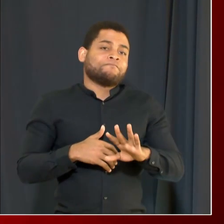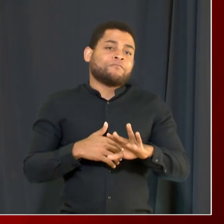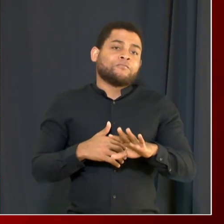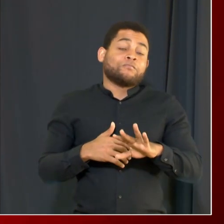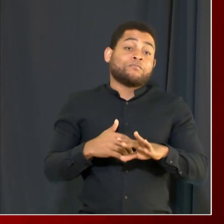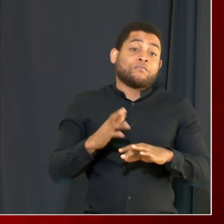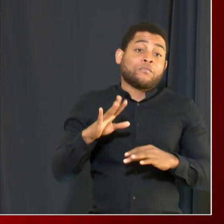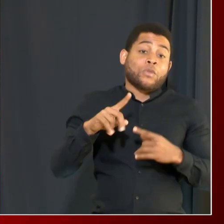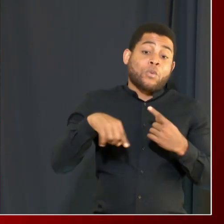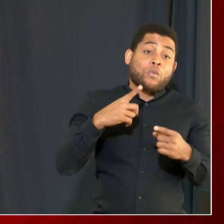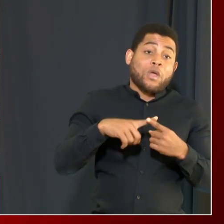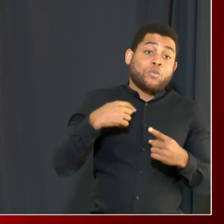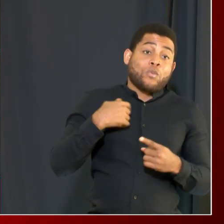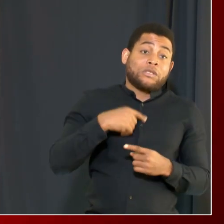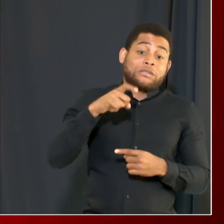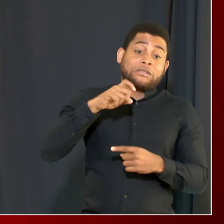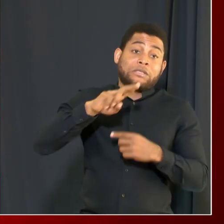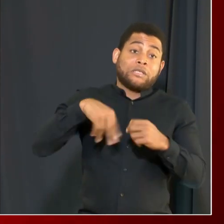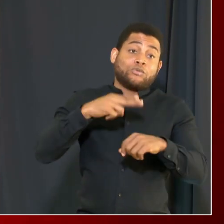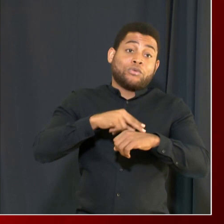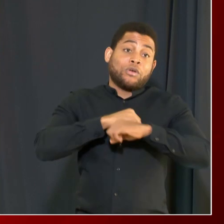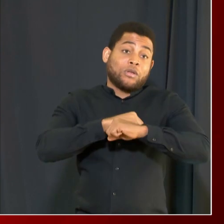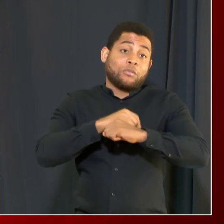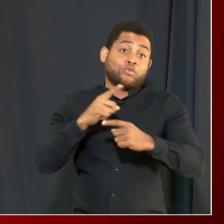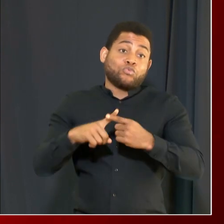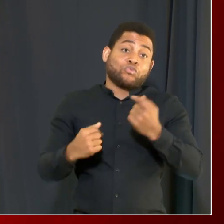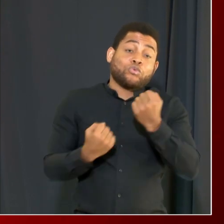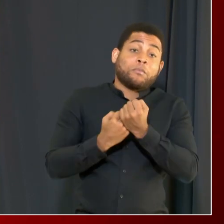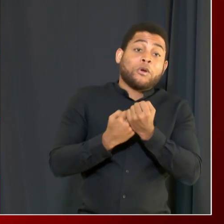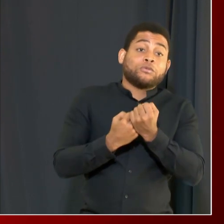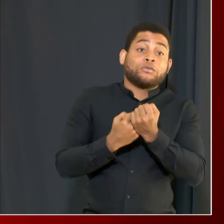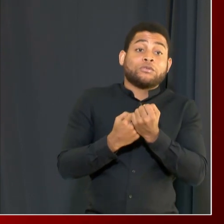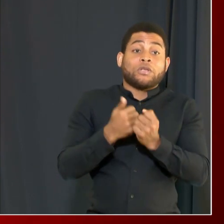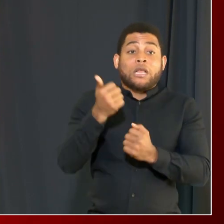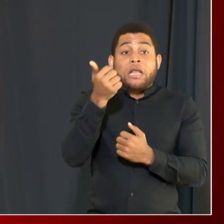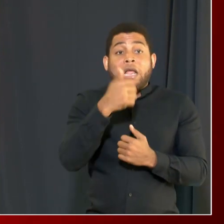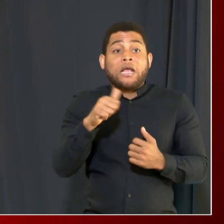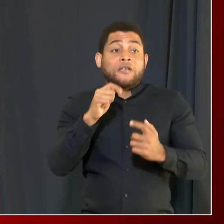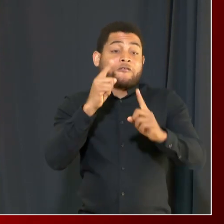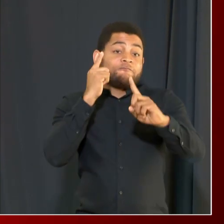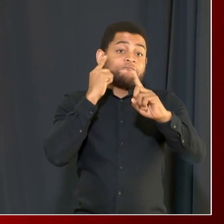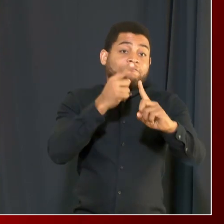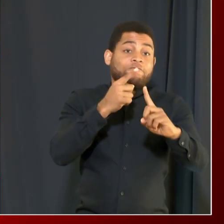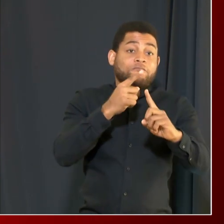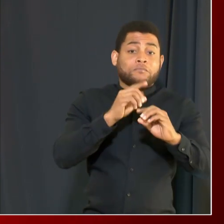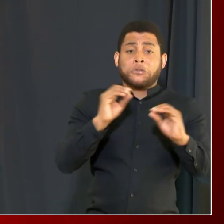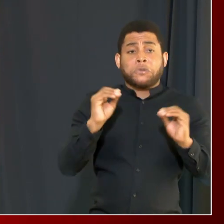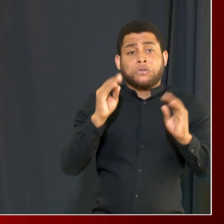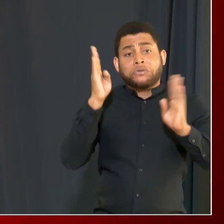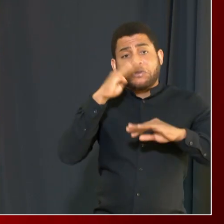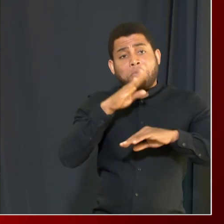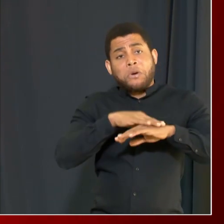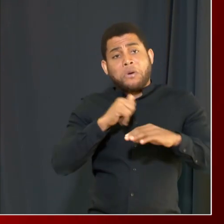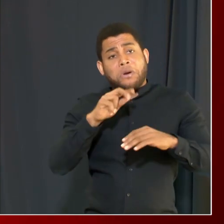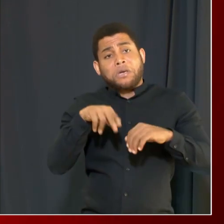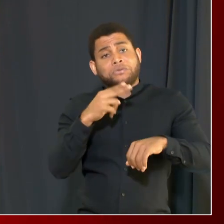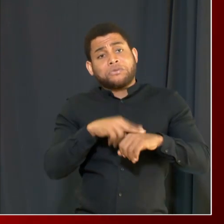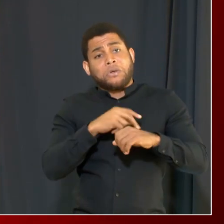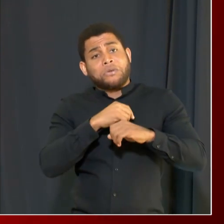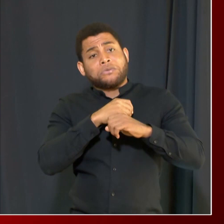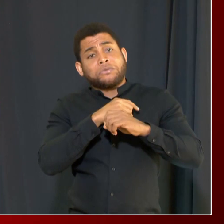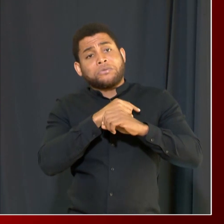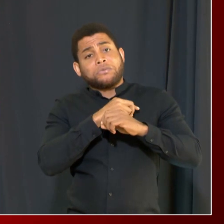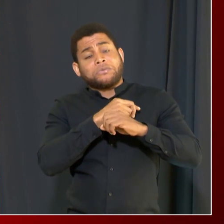to support a specific mission, we don't have any trouble calling on the National Guard. The National Guard don't have